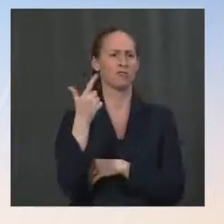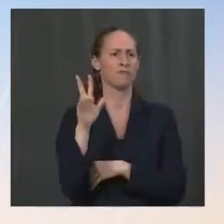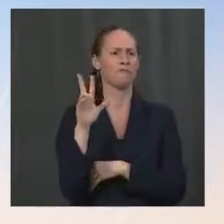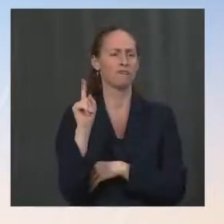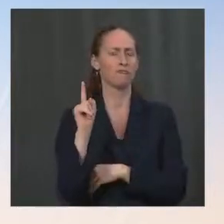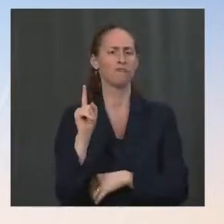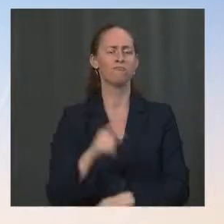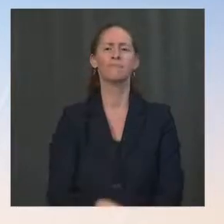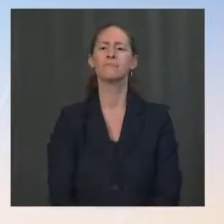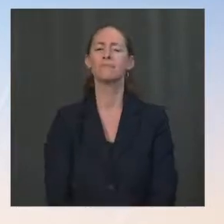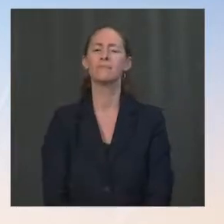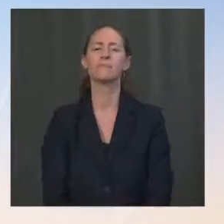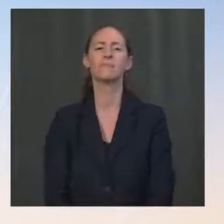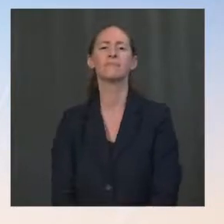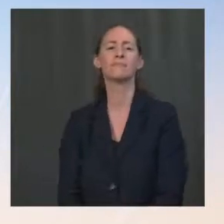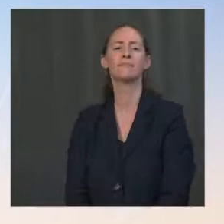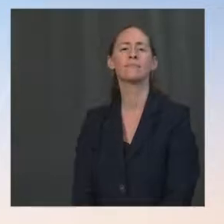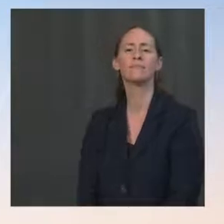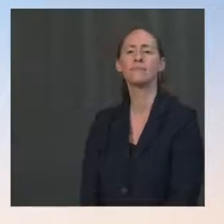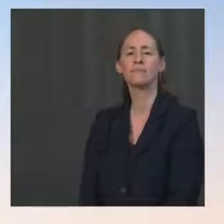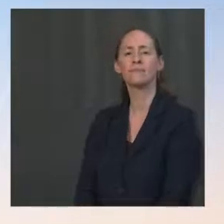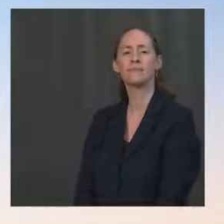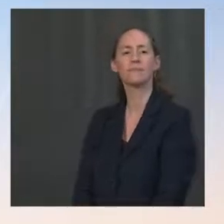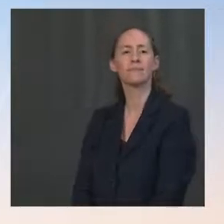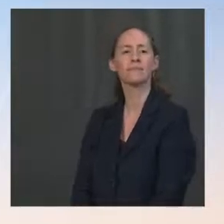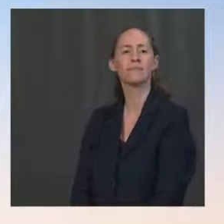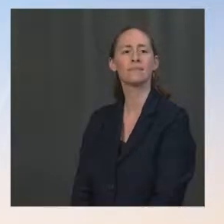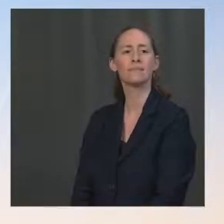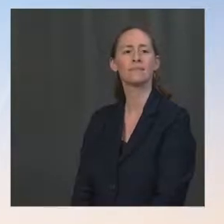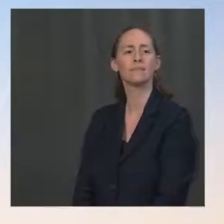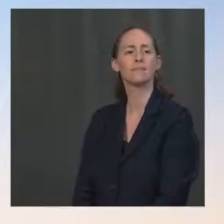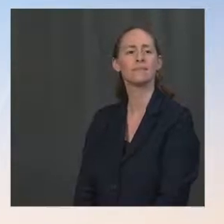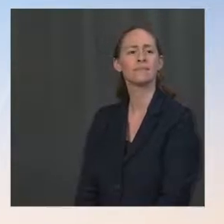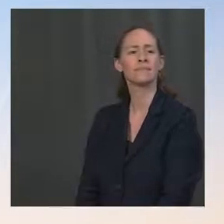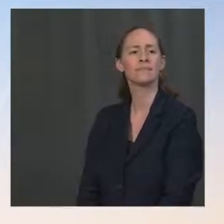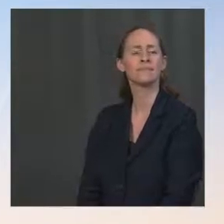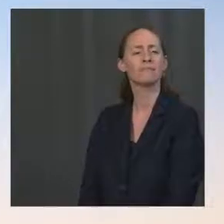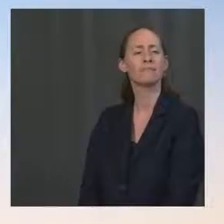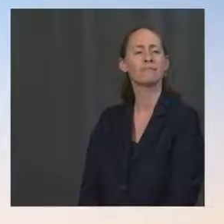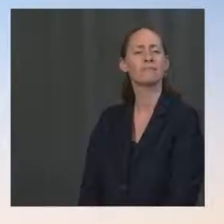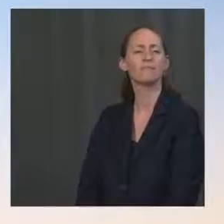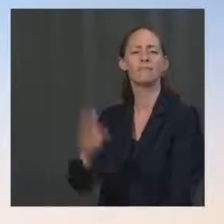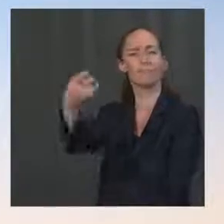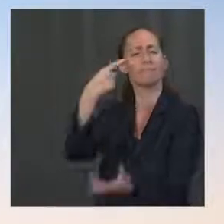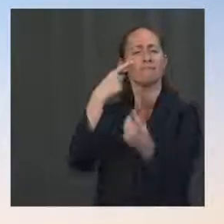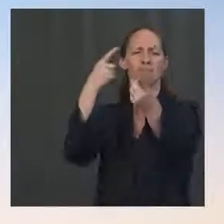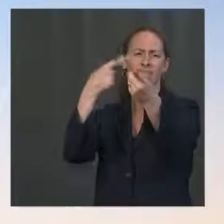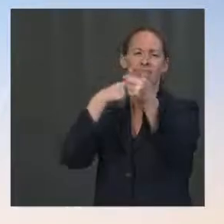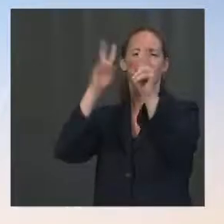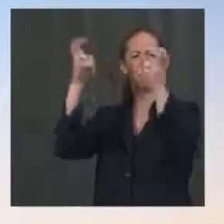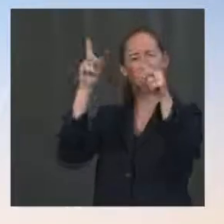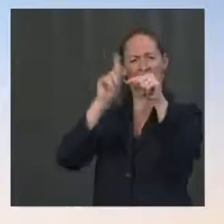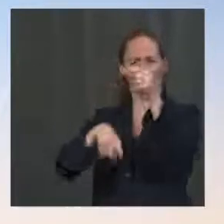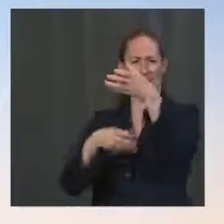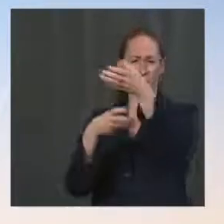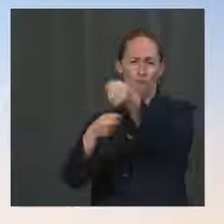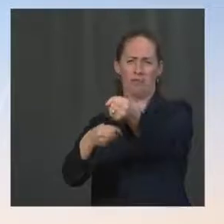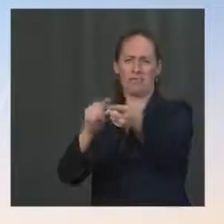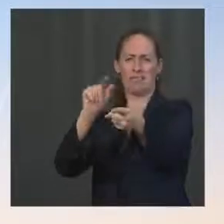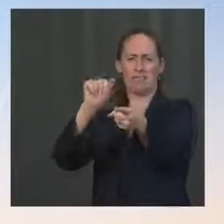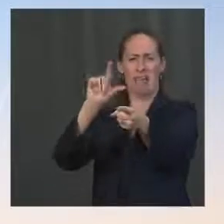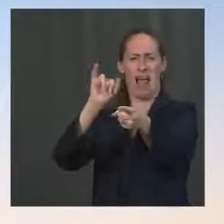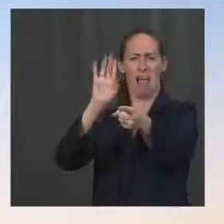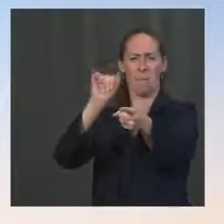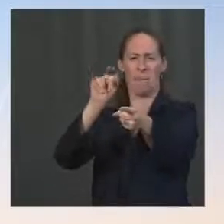Committee Chair Bob Menendez put out a statement that said, in part, we can't trust the Taliban with American security in terms of in the wake of the